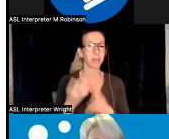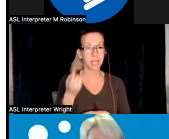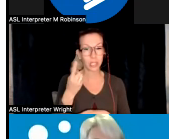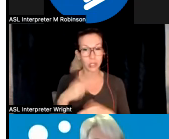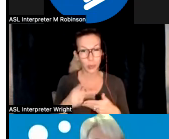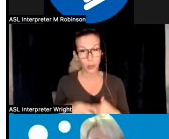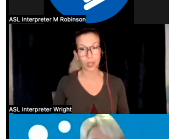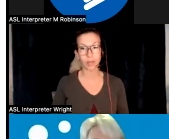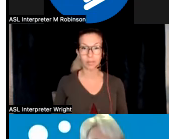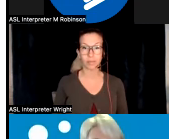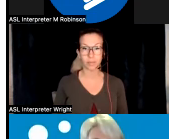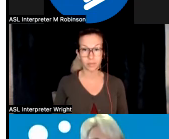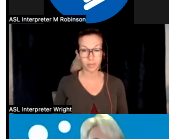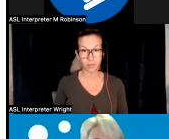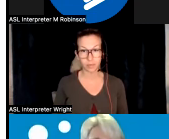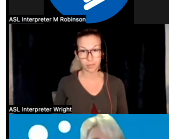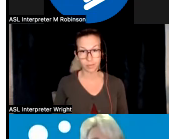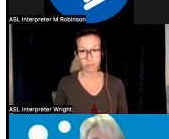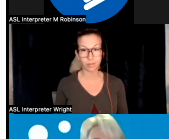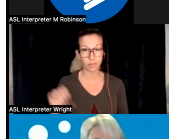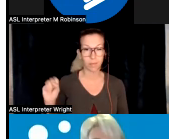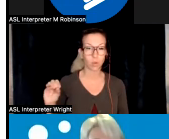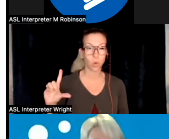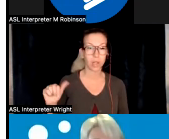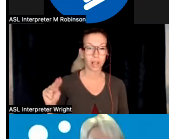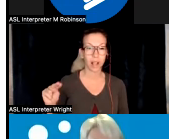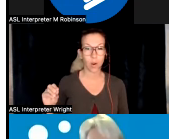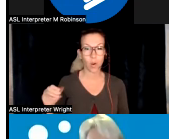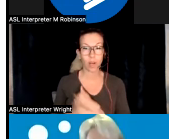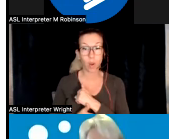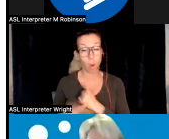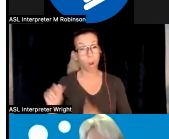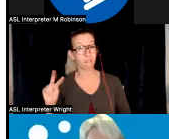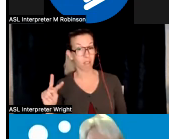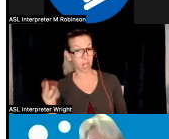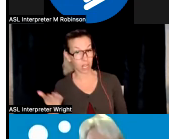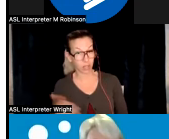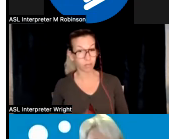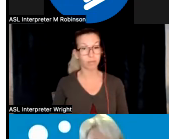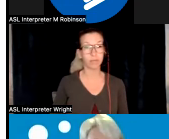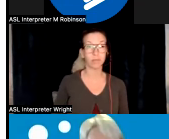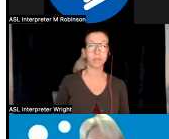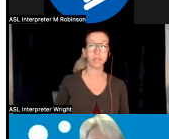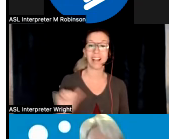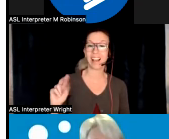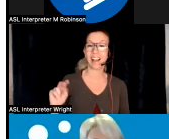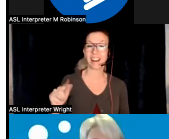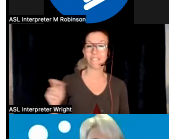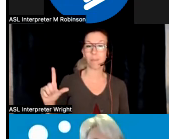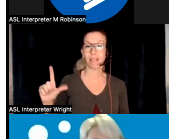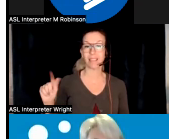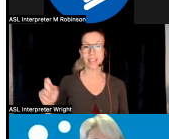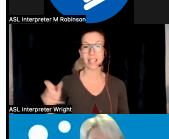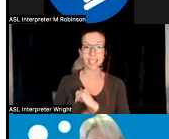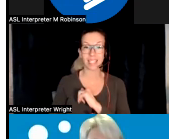That sounds really interesting. Solano County. Oh, Nevada's here. Nice. Oh, Anna. Hi, Anna from Lake County.